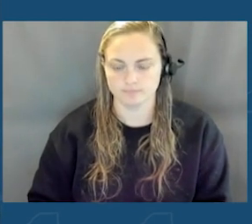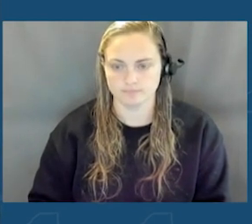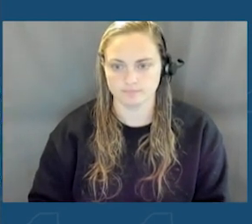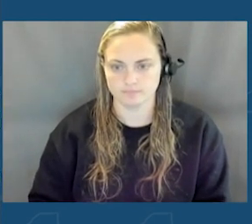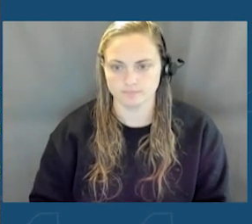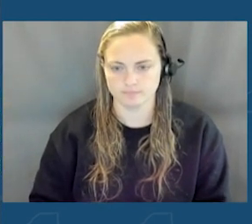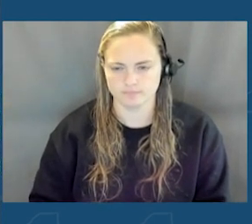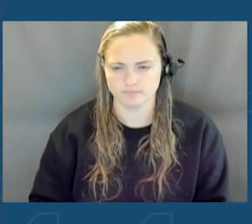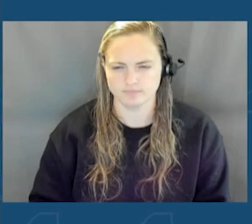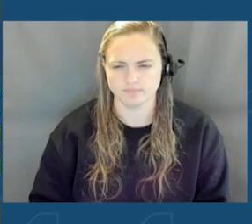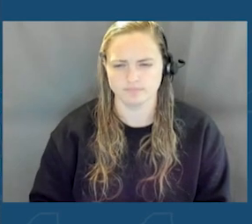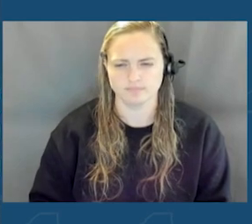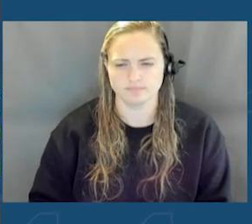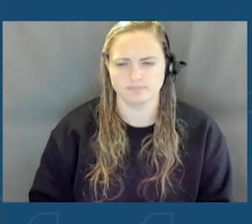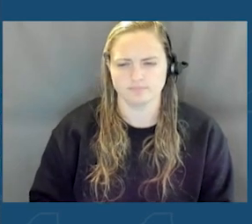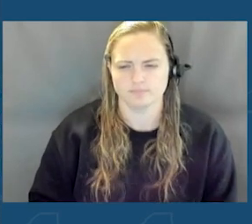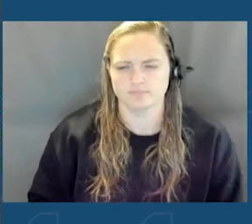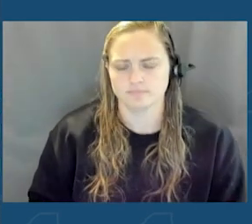Okay.